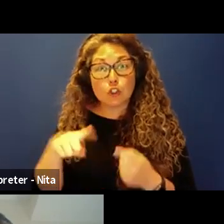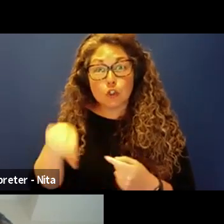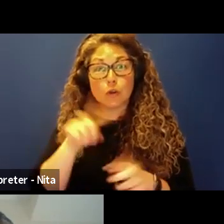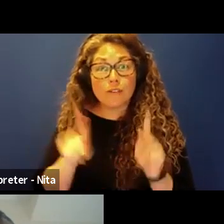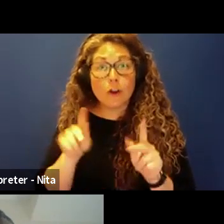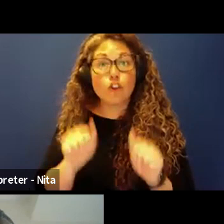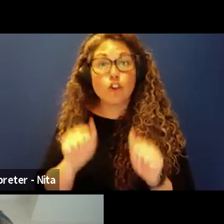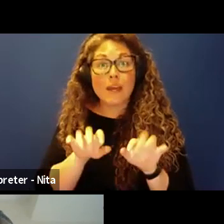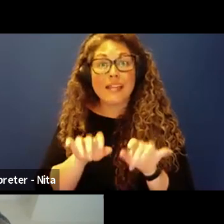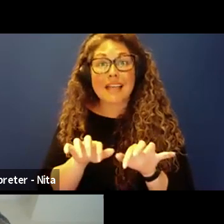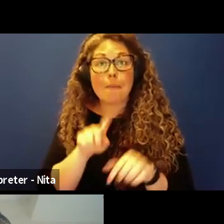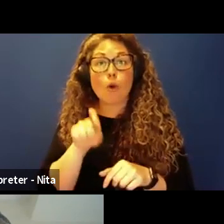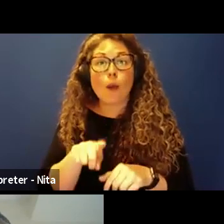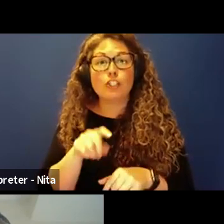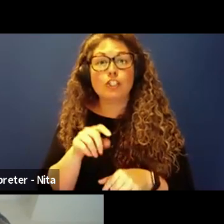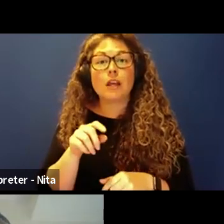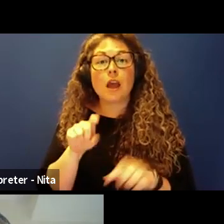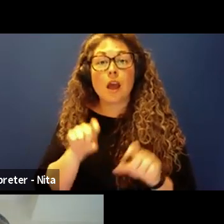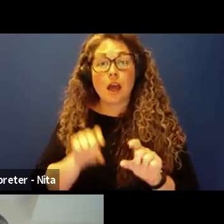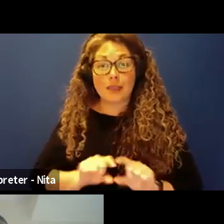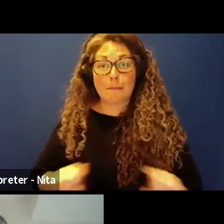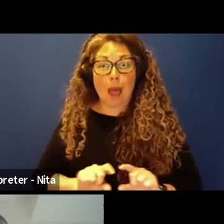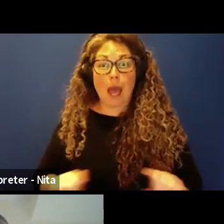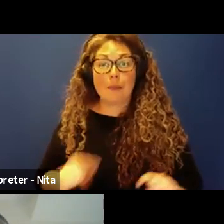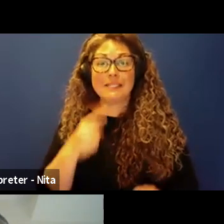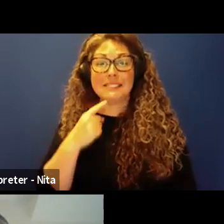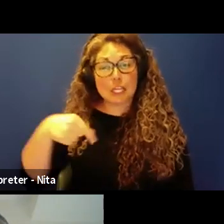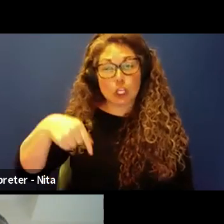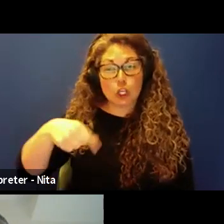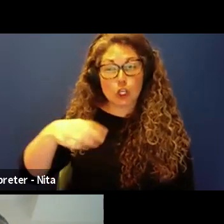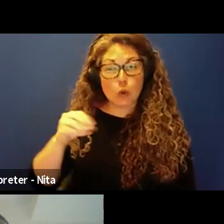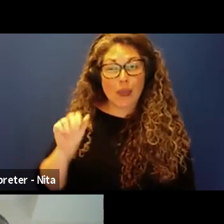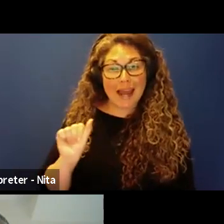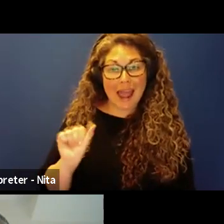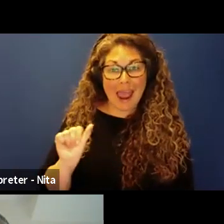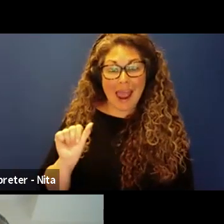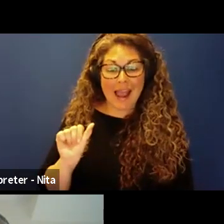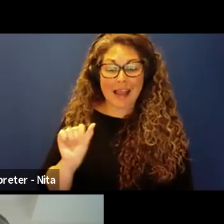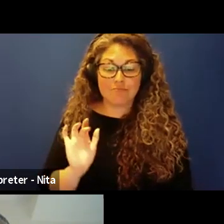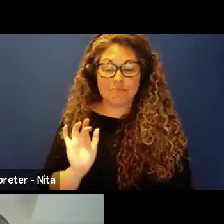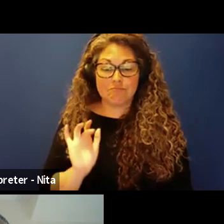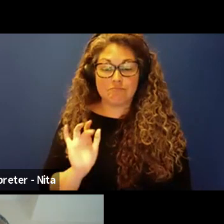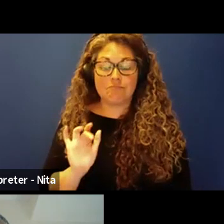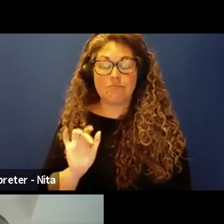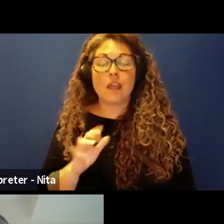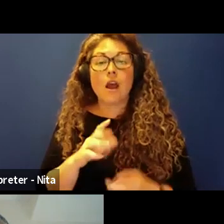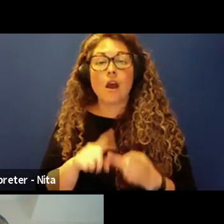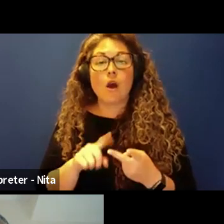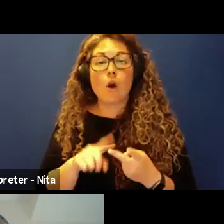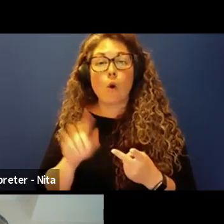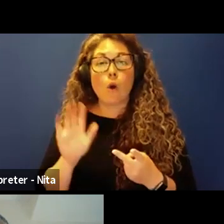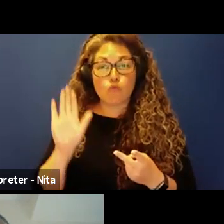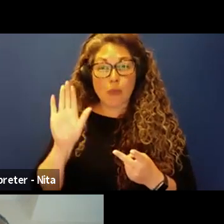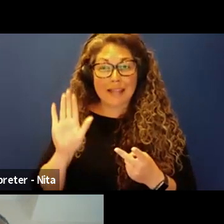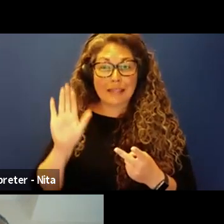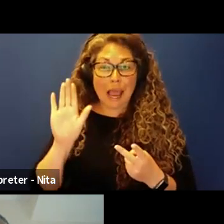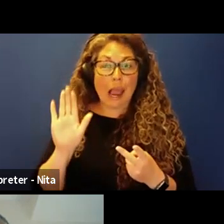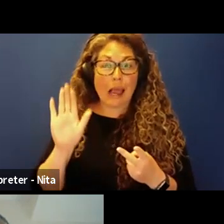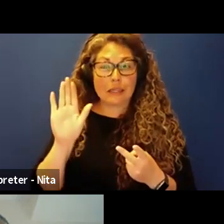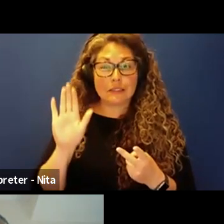Q&A box at the bottom of your screen. And you can also click the raise hand